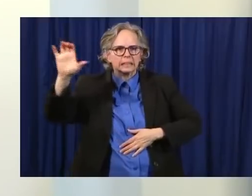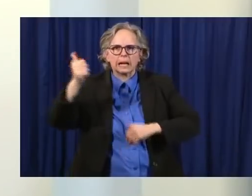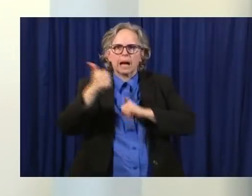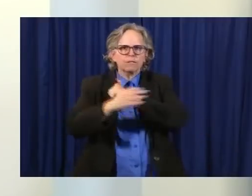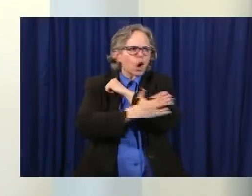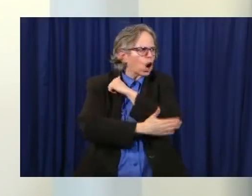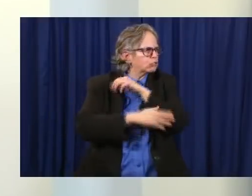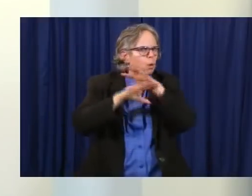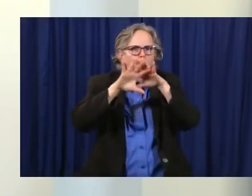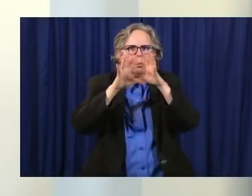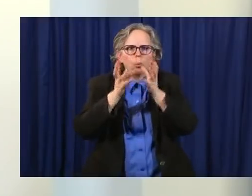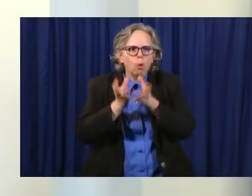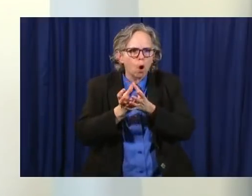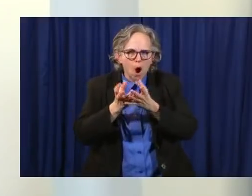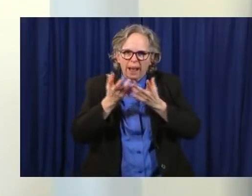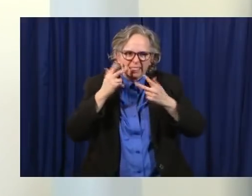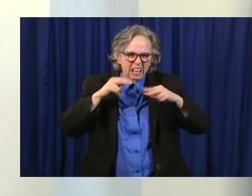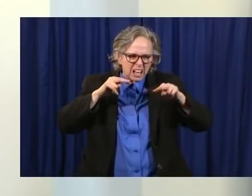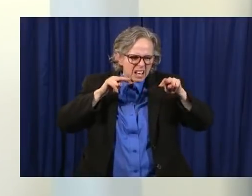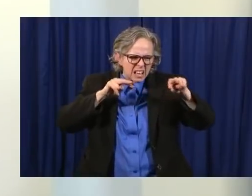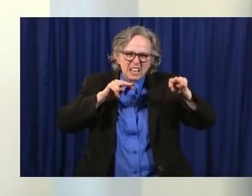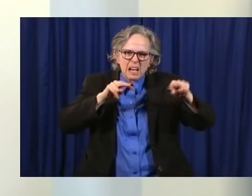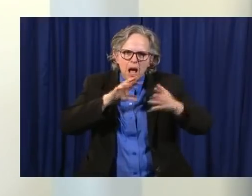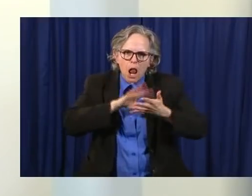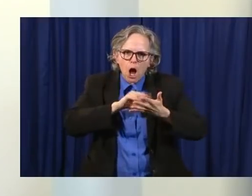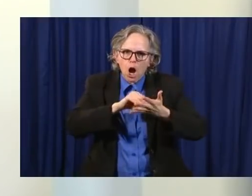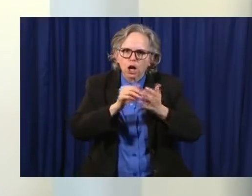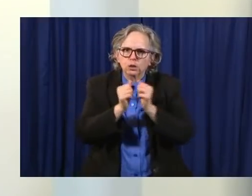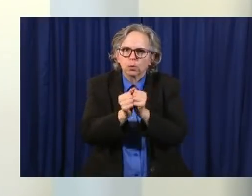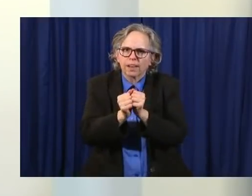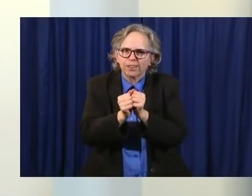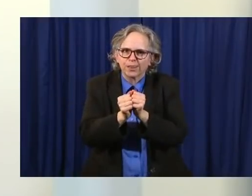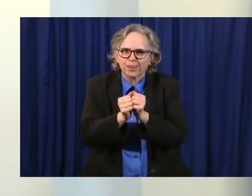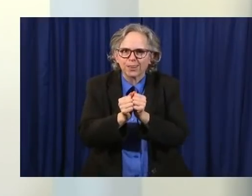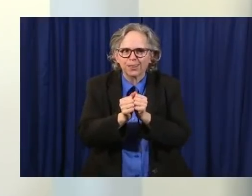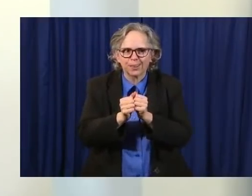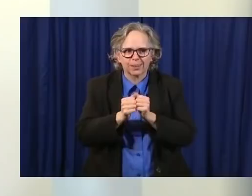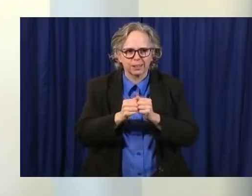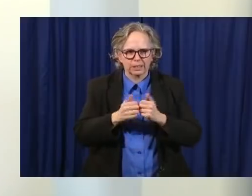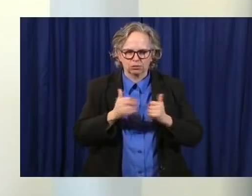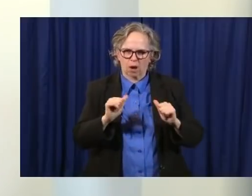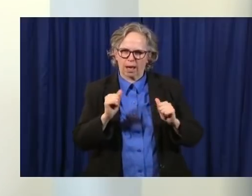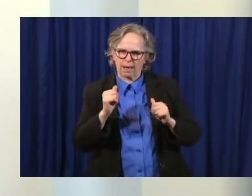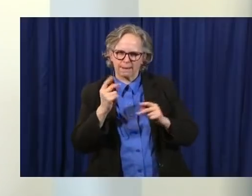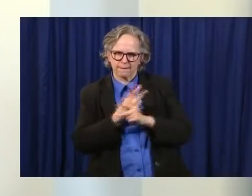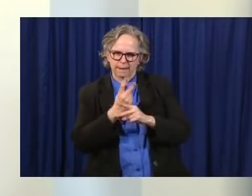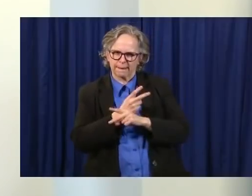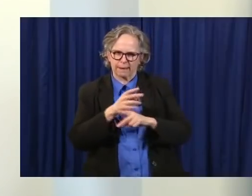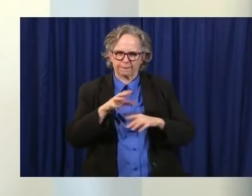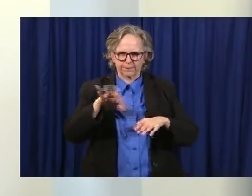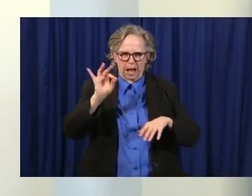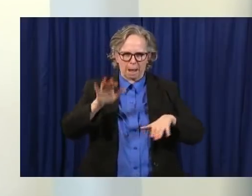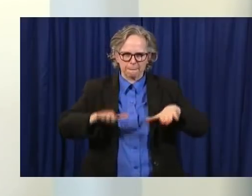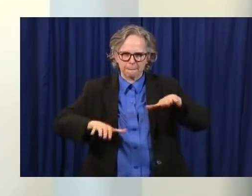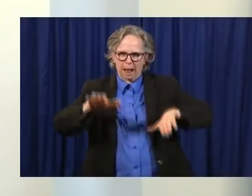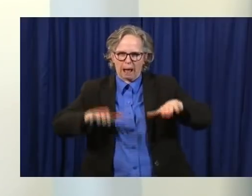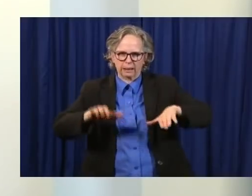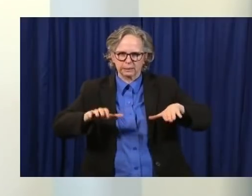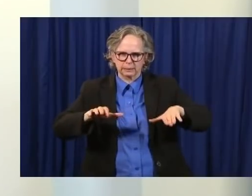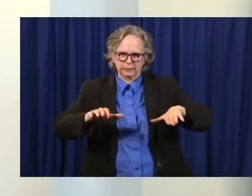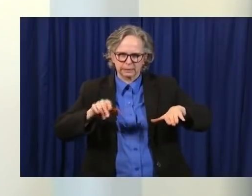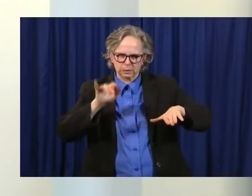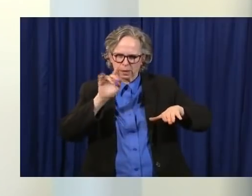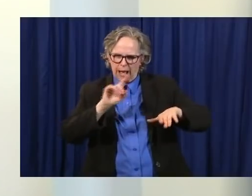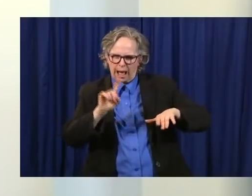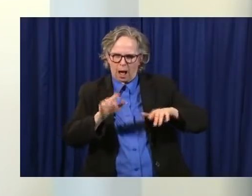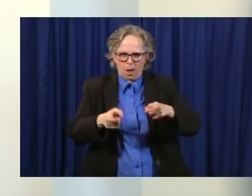learning together and trying to find what I talked about yesterday, that sweet spot of being able to